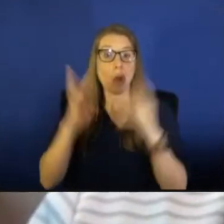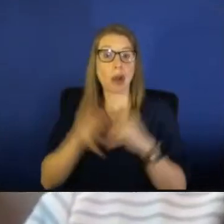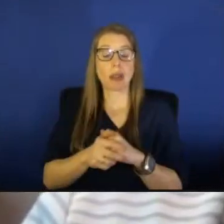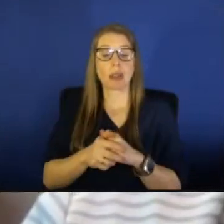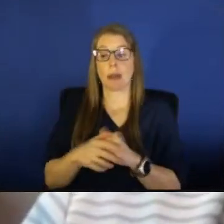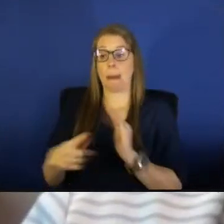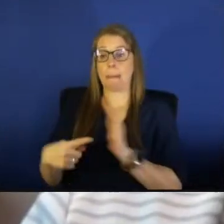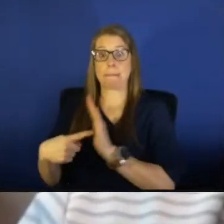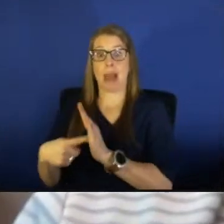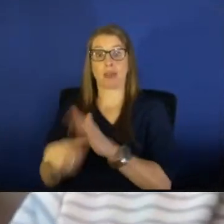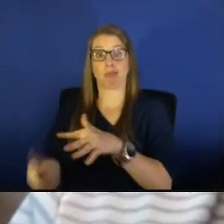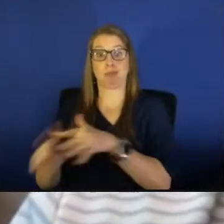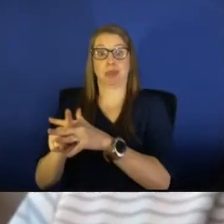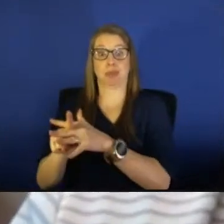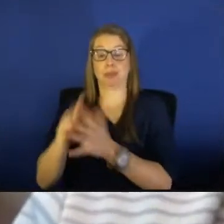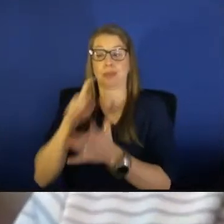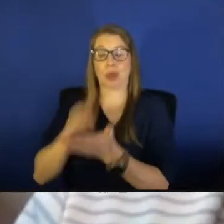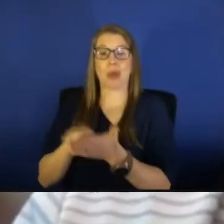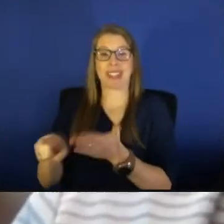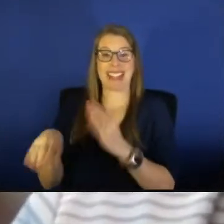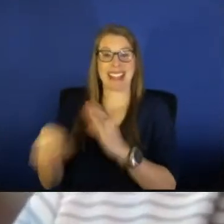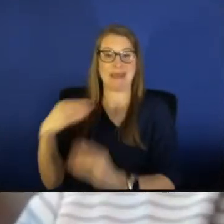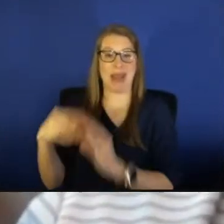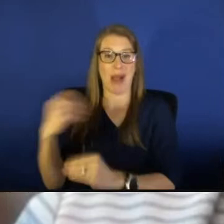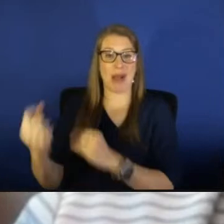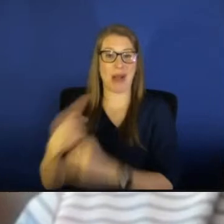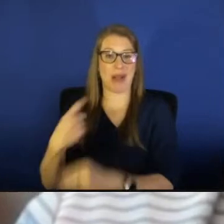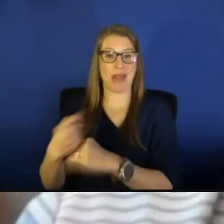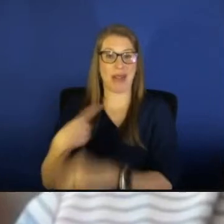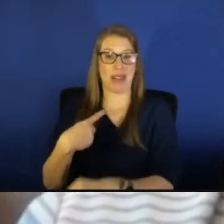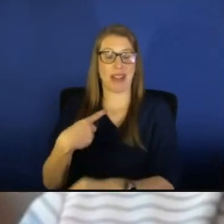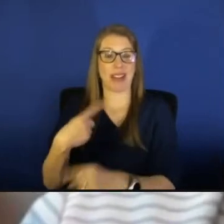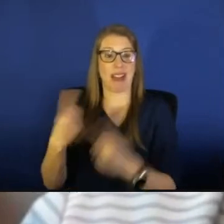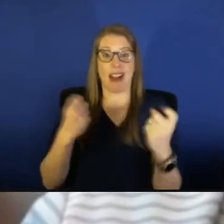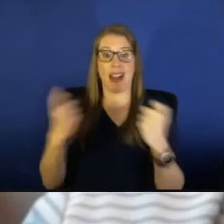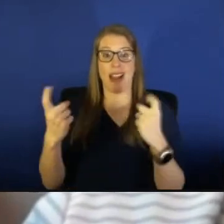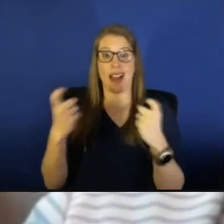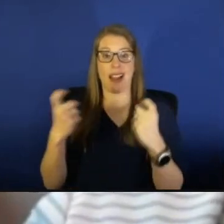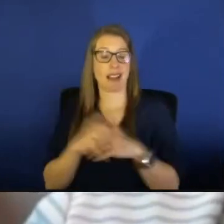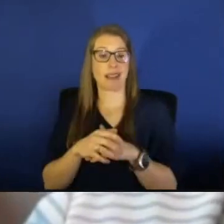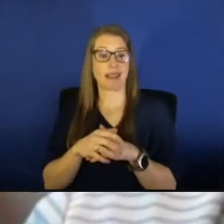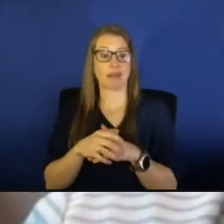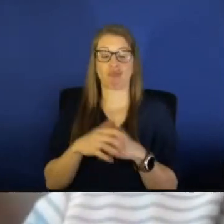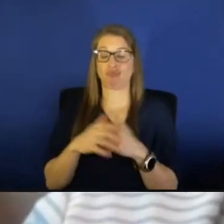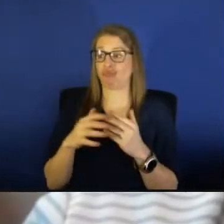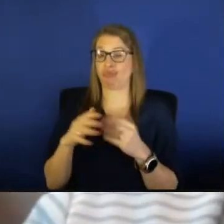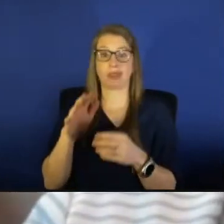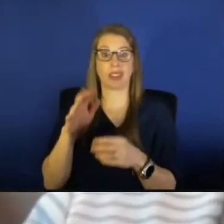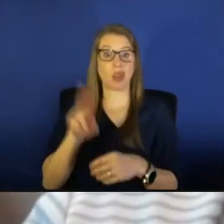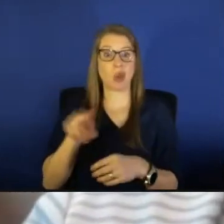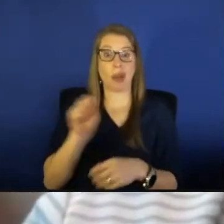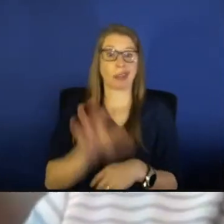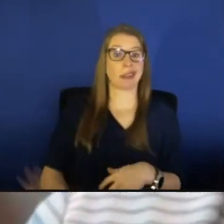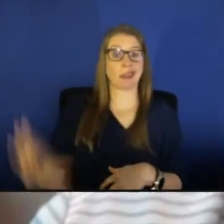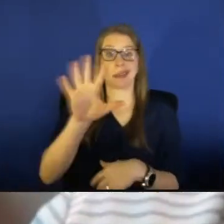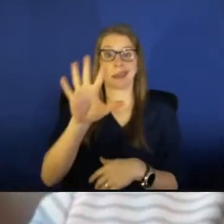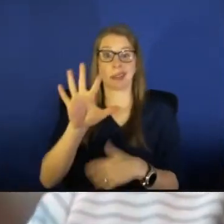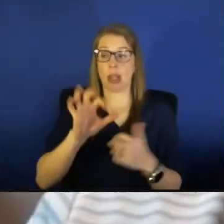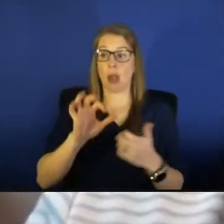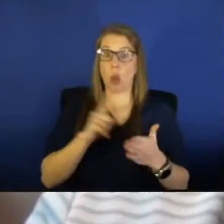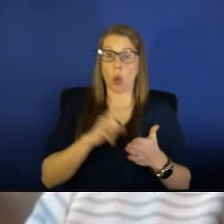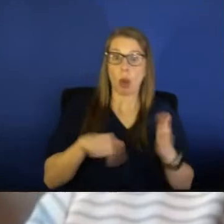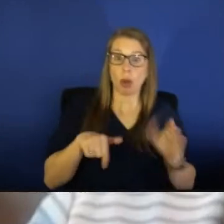I get a lot of emails and questions from different people around the country, and how are things going and how we're doing it and how we can do it better.